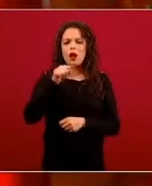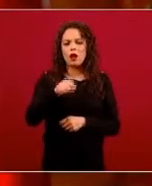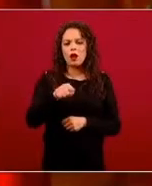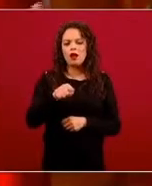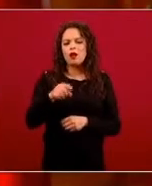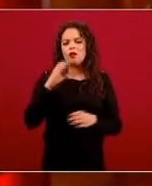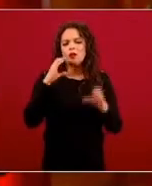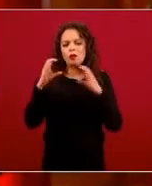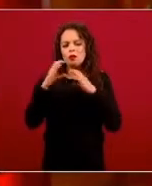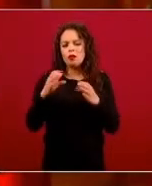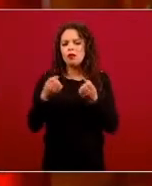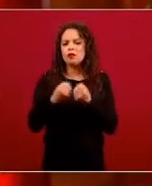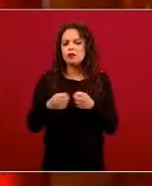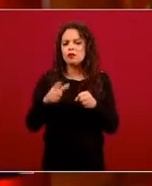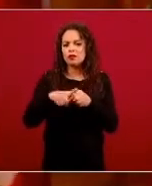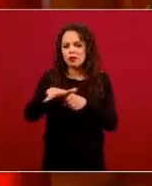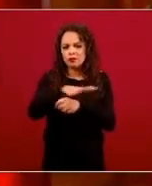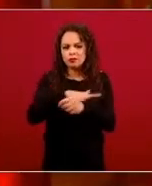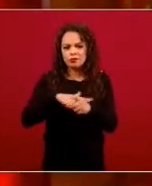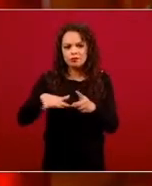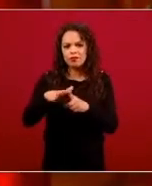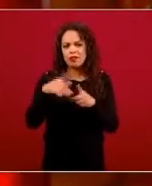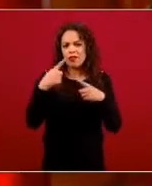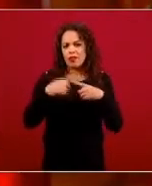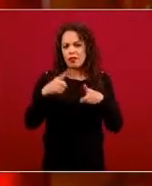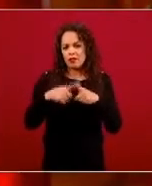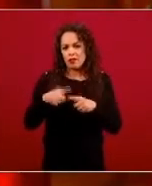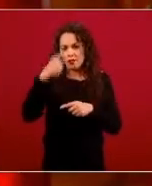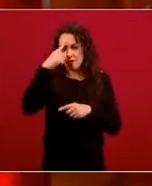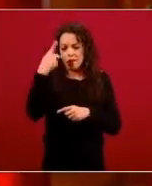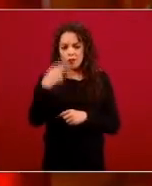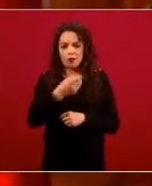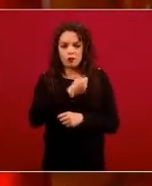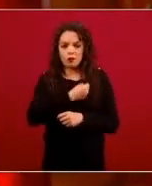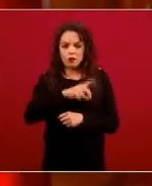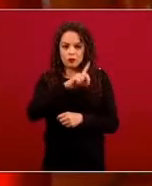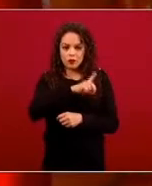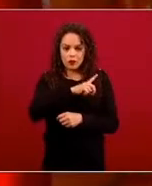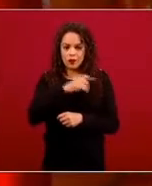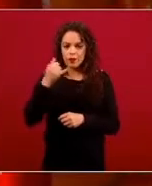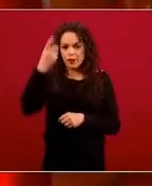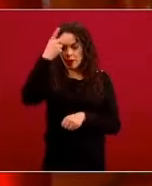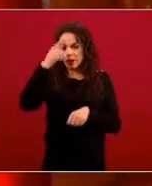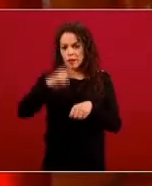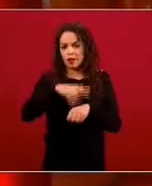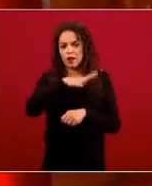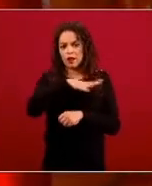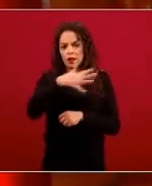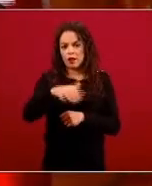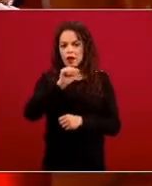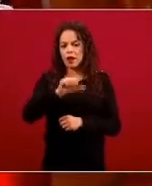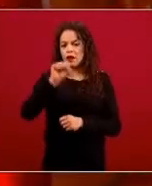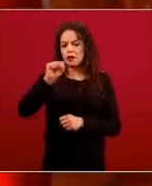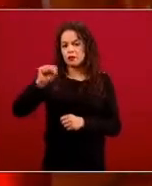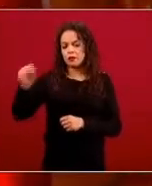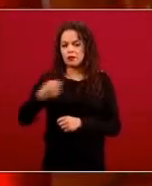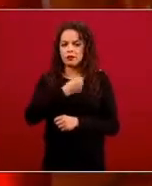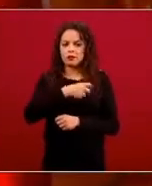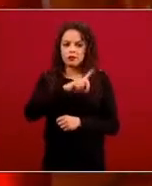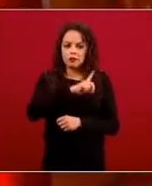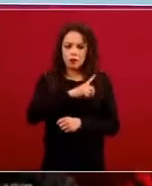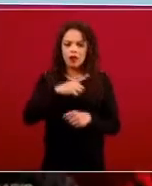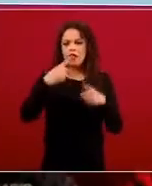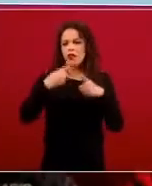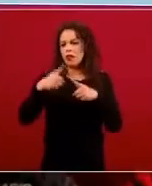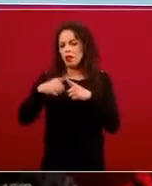social communication. These are people from the Secretariat of Health. We had